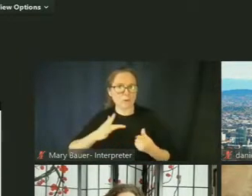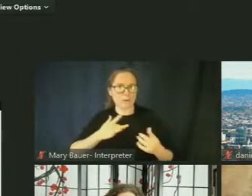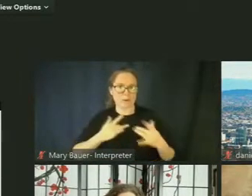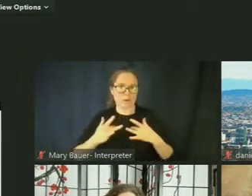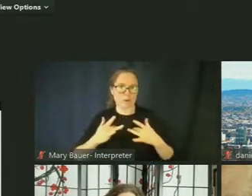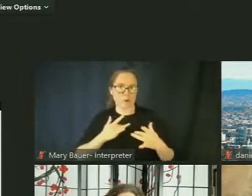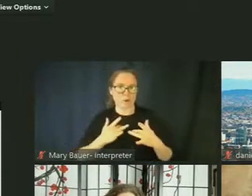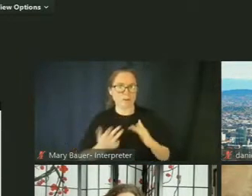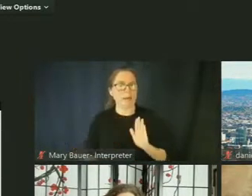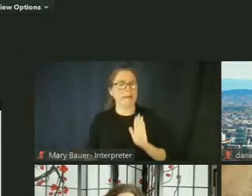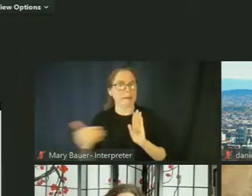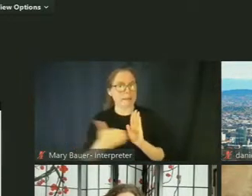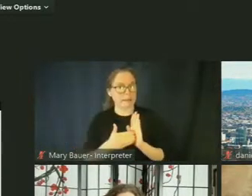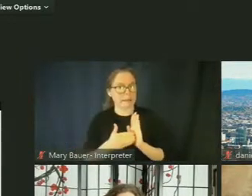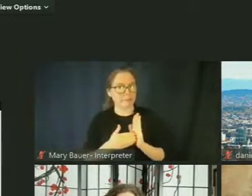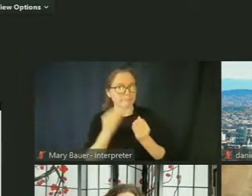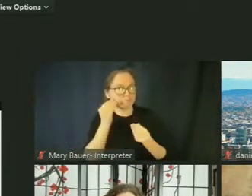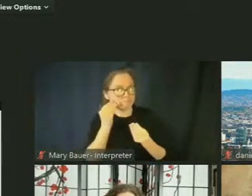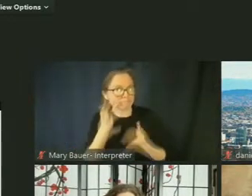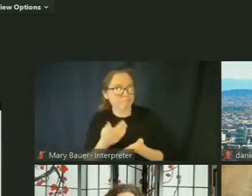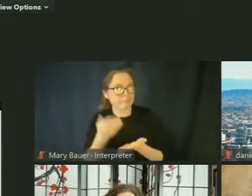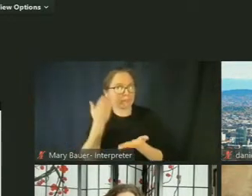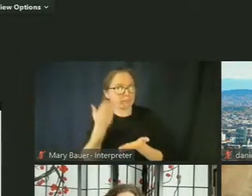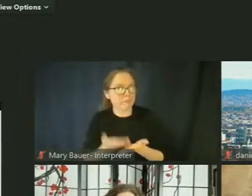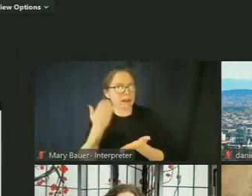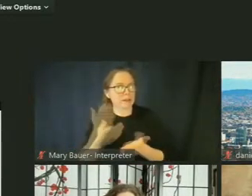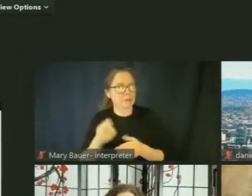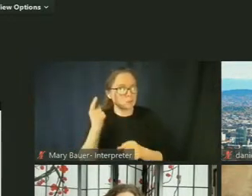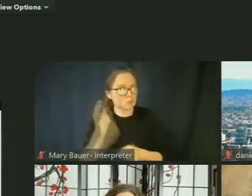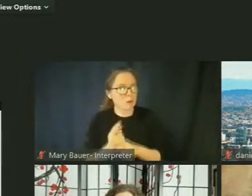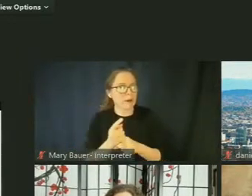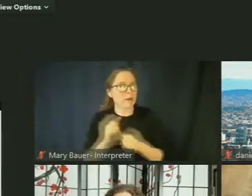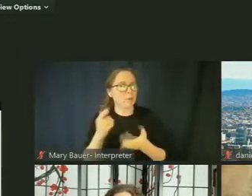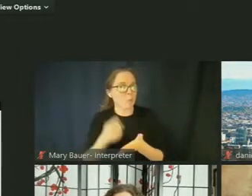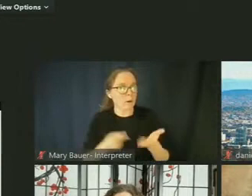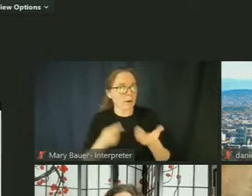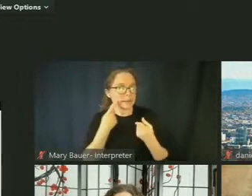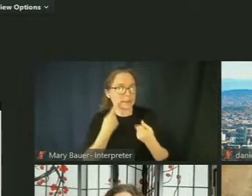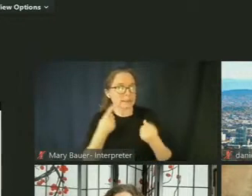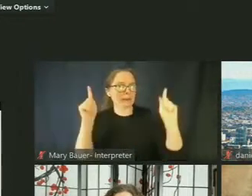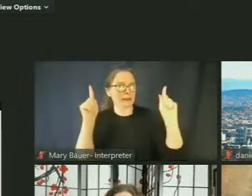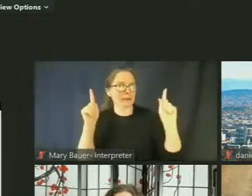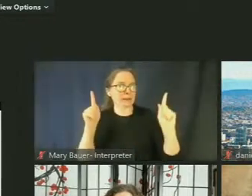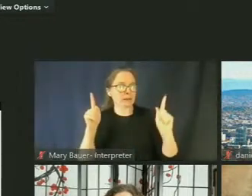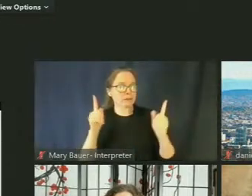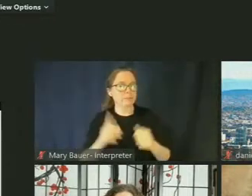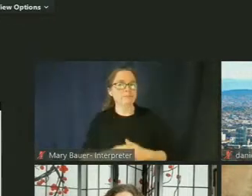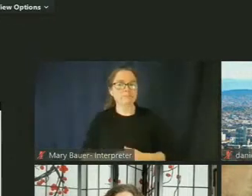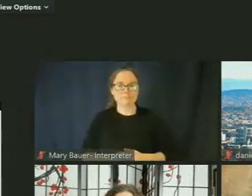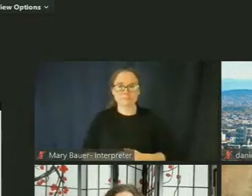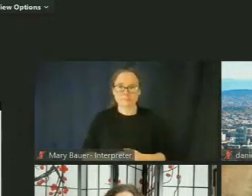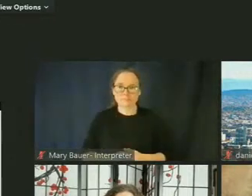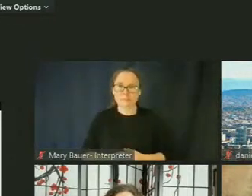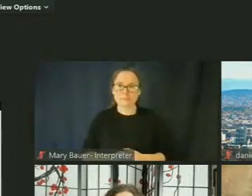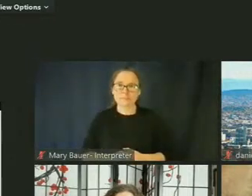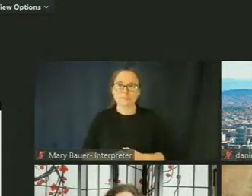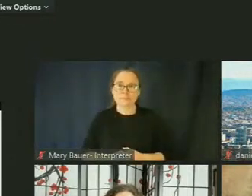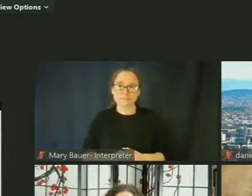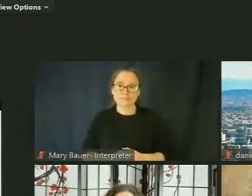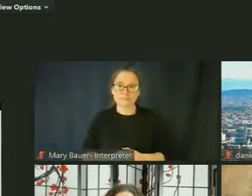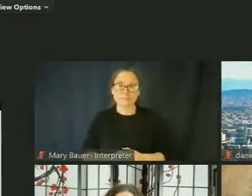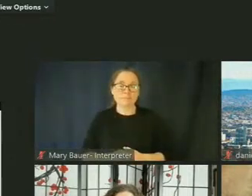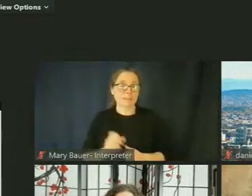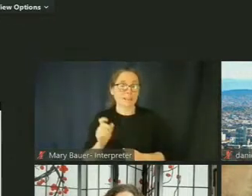of what we know to be right and to be effective around public health messaging. I know definitely we also have to